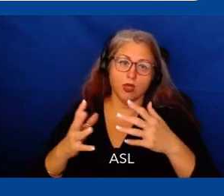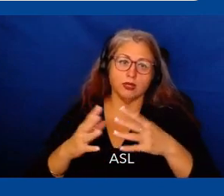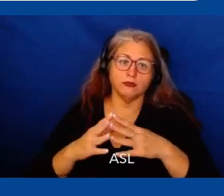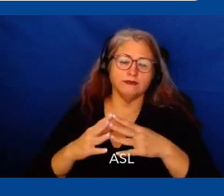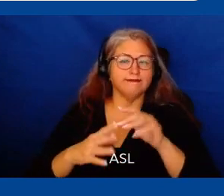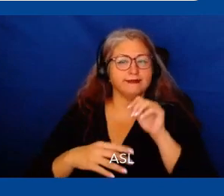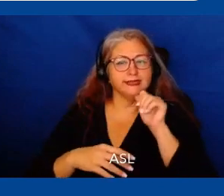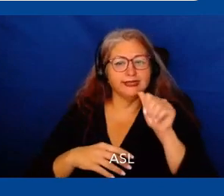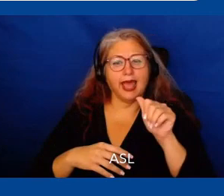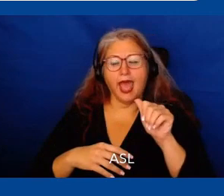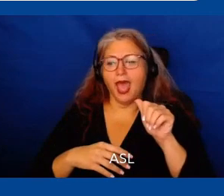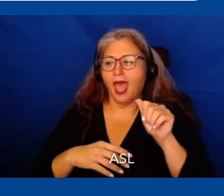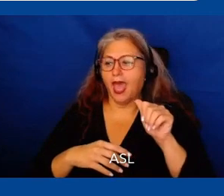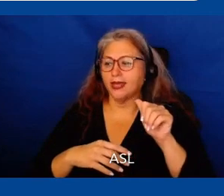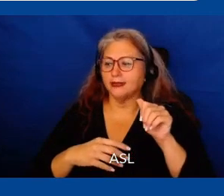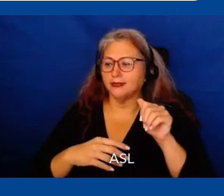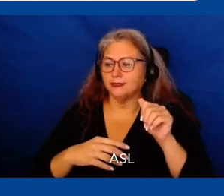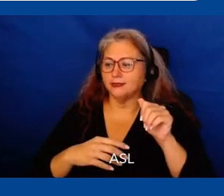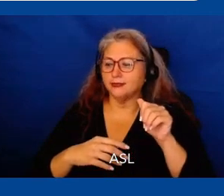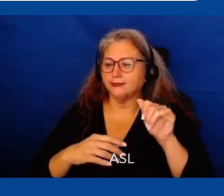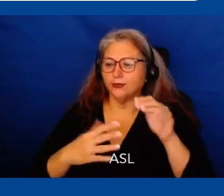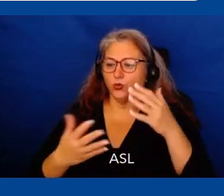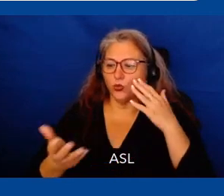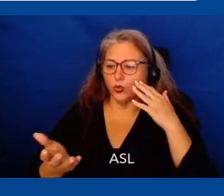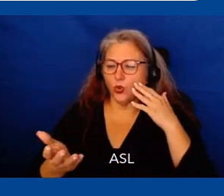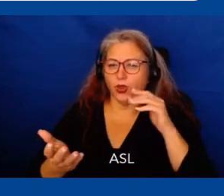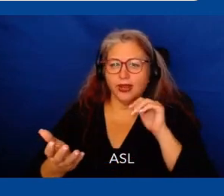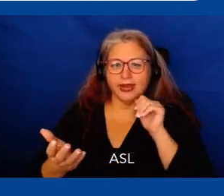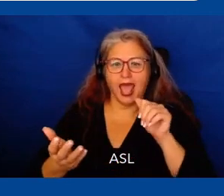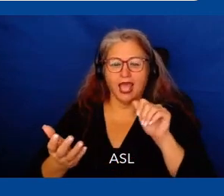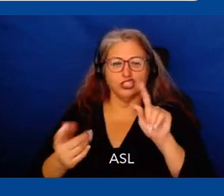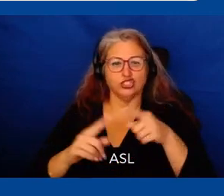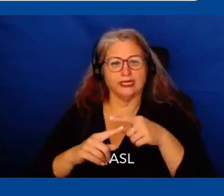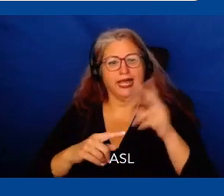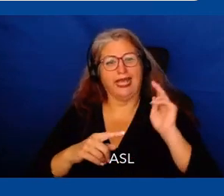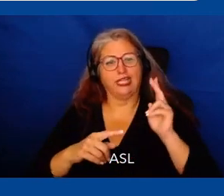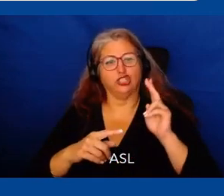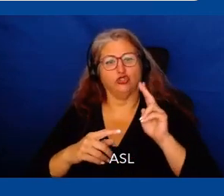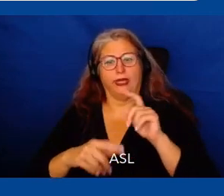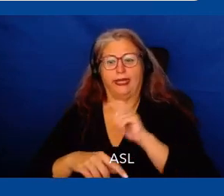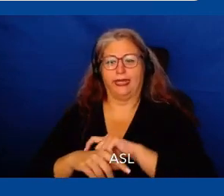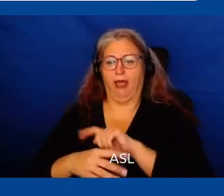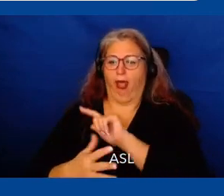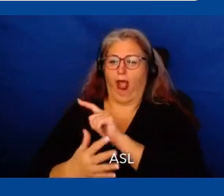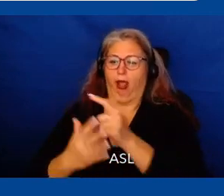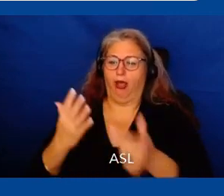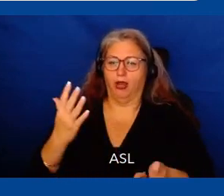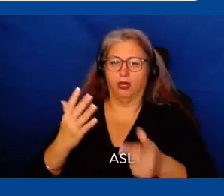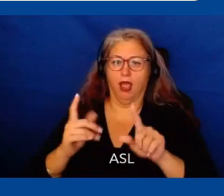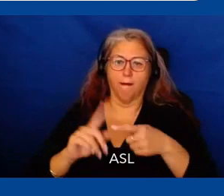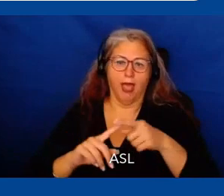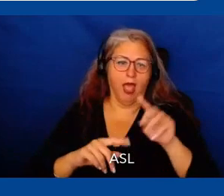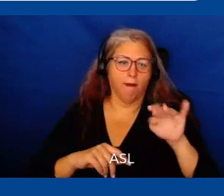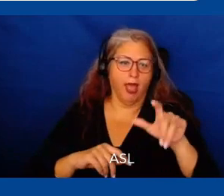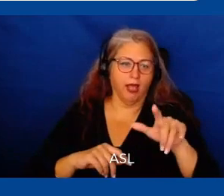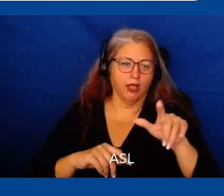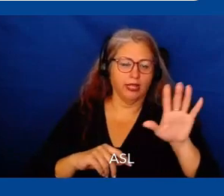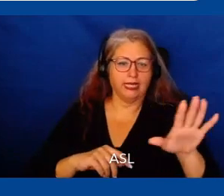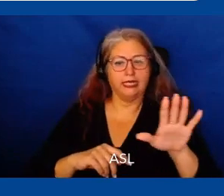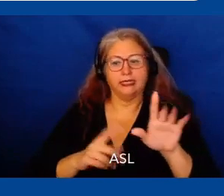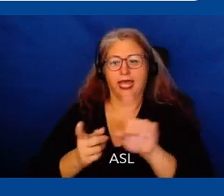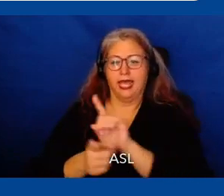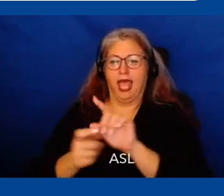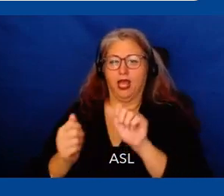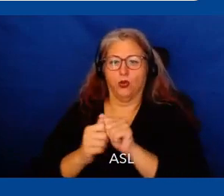not some sort of like, like linear history about Michael encounters with the